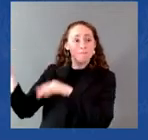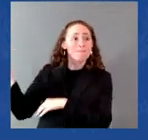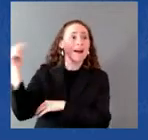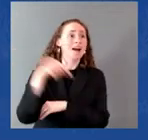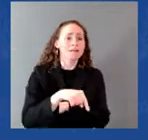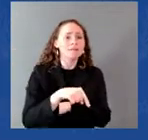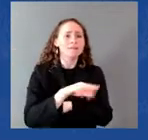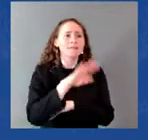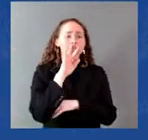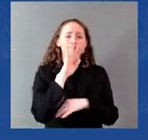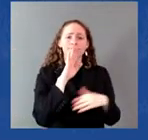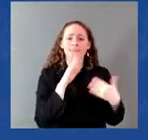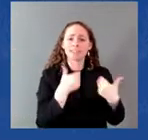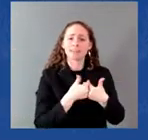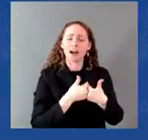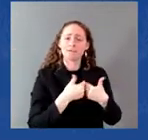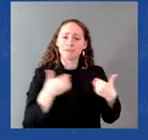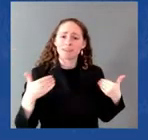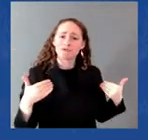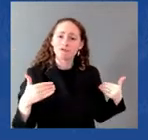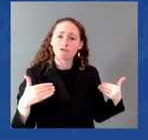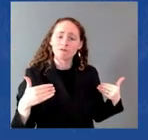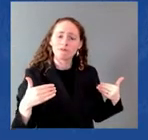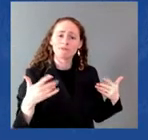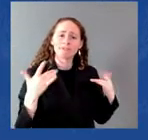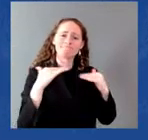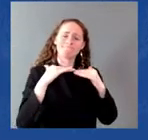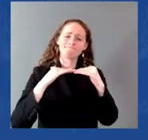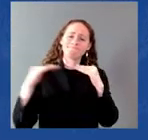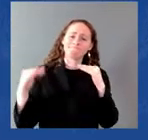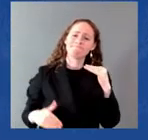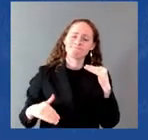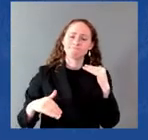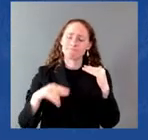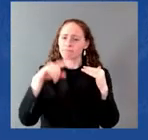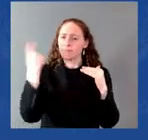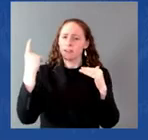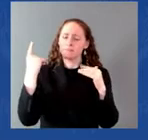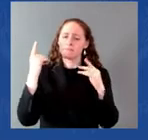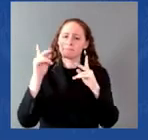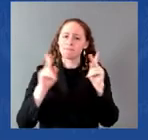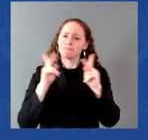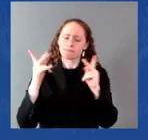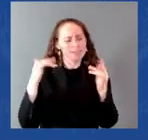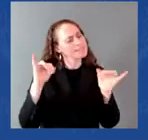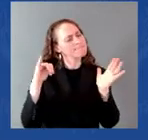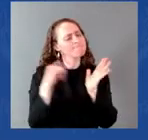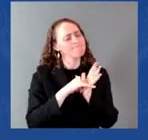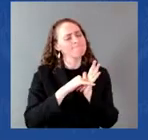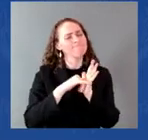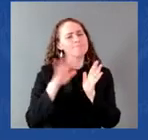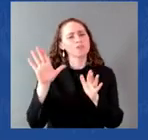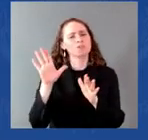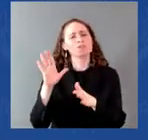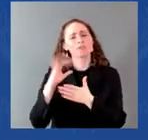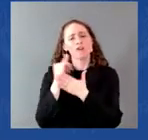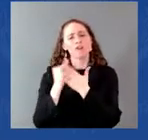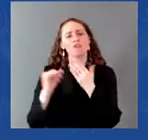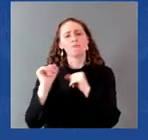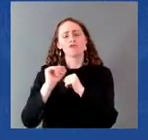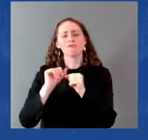all know in our hearts, that love is in need and love today is badly